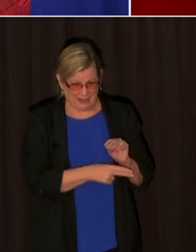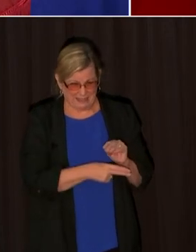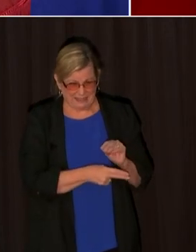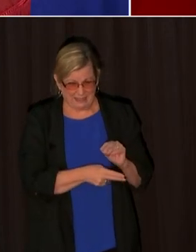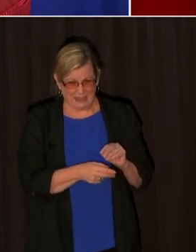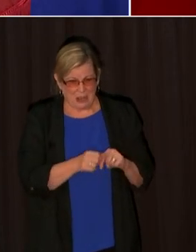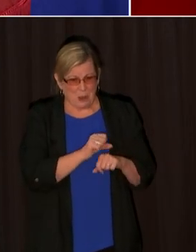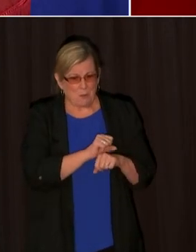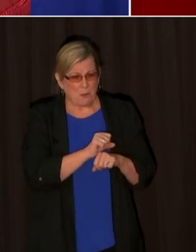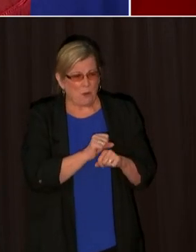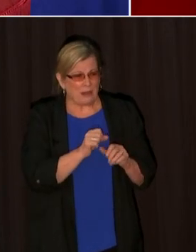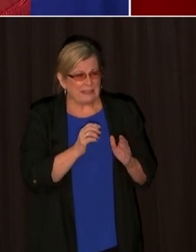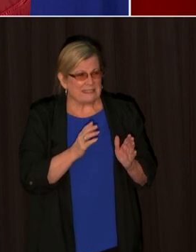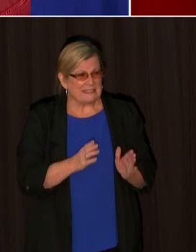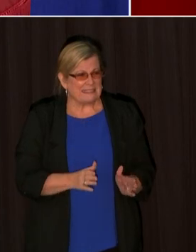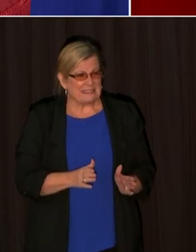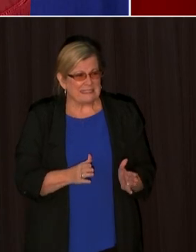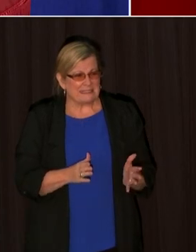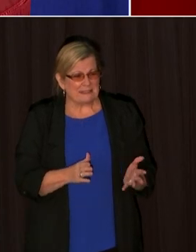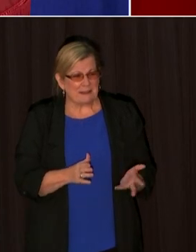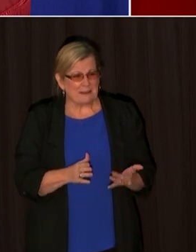employee